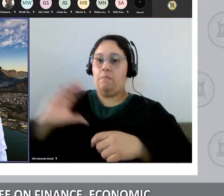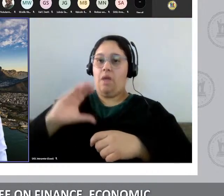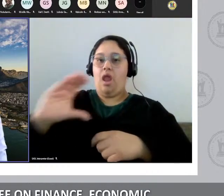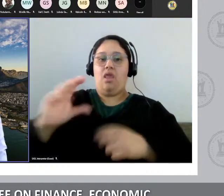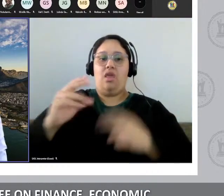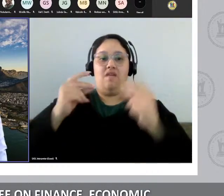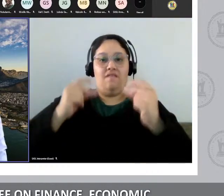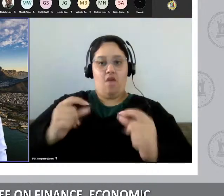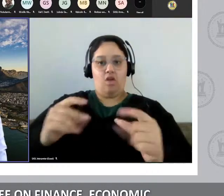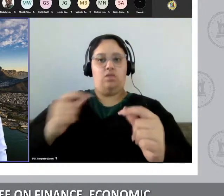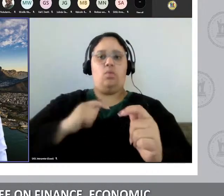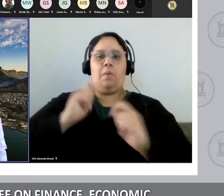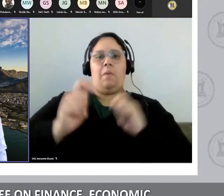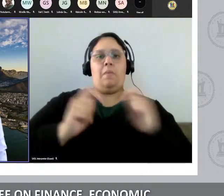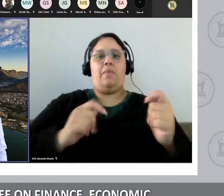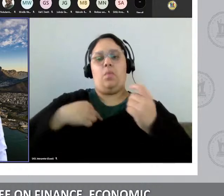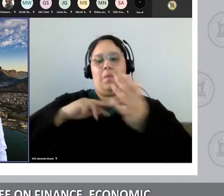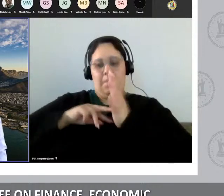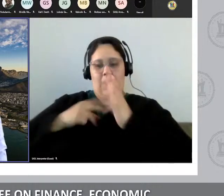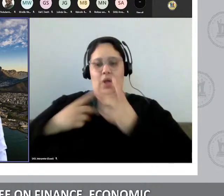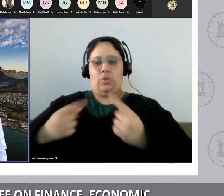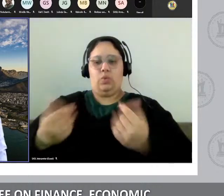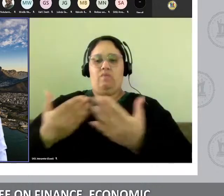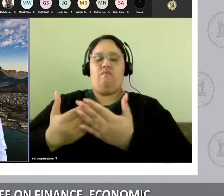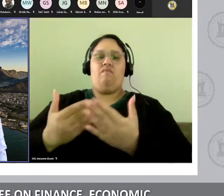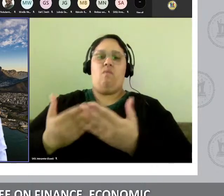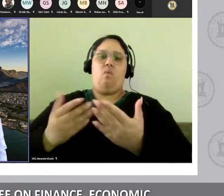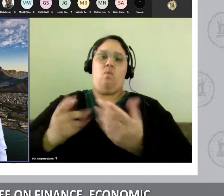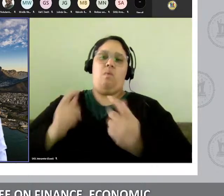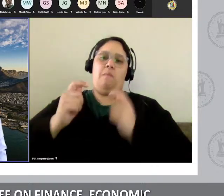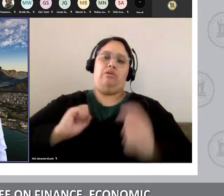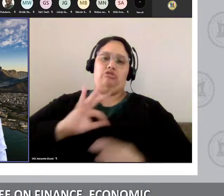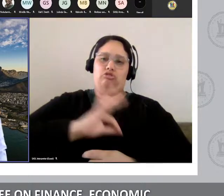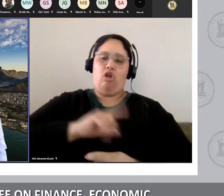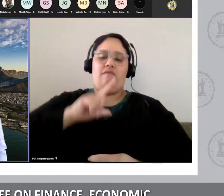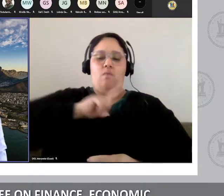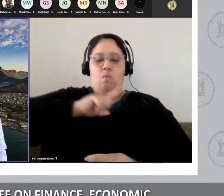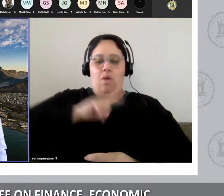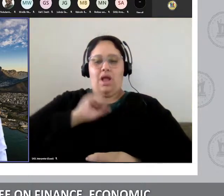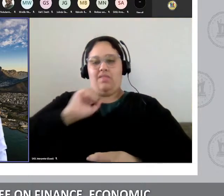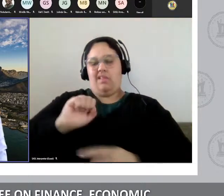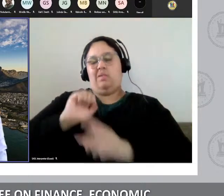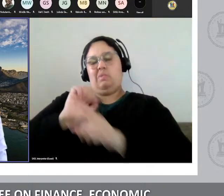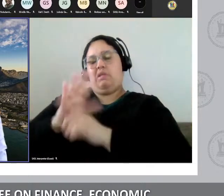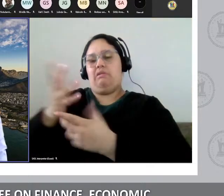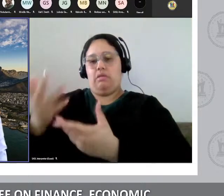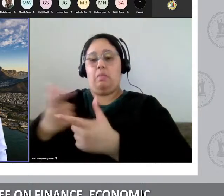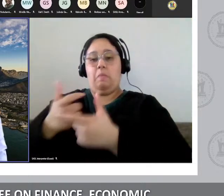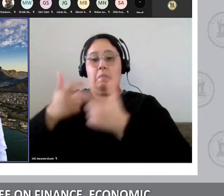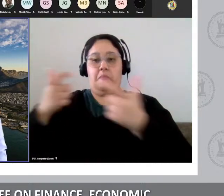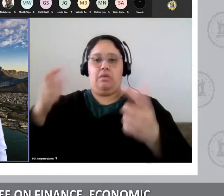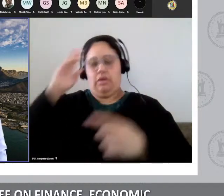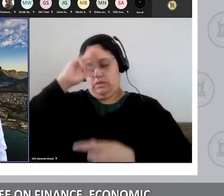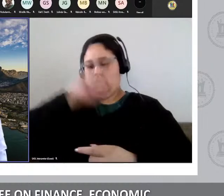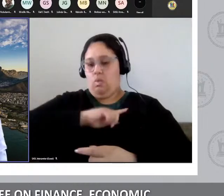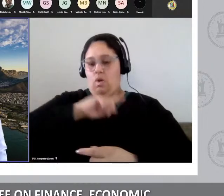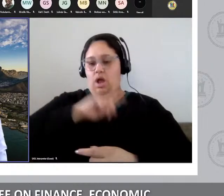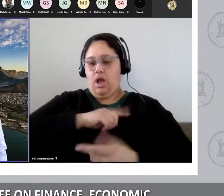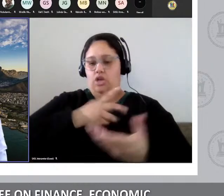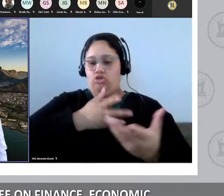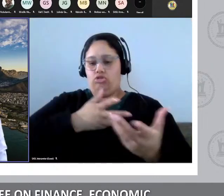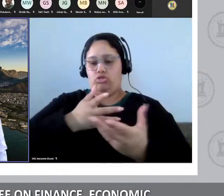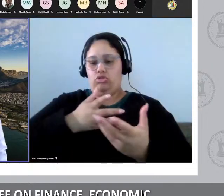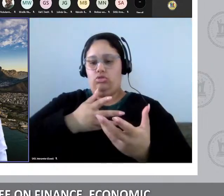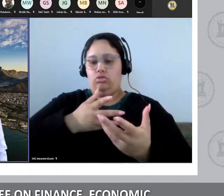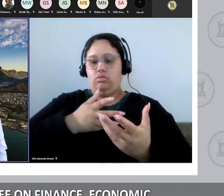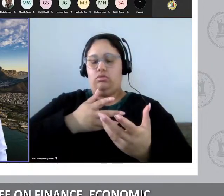faster than it was planned to go out for compensation because of that effect. And that's a big driver in what you're